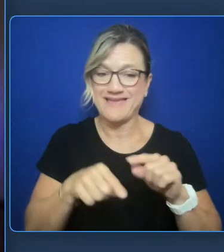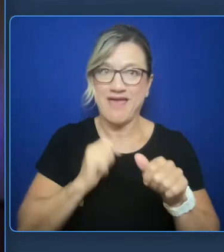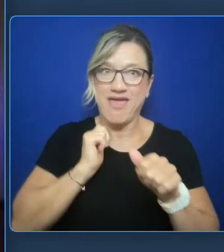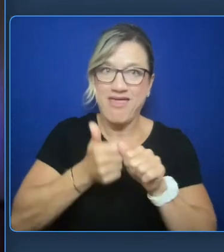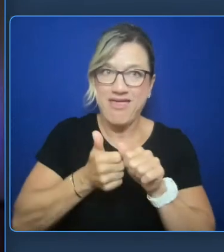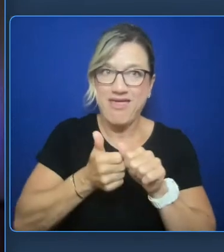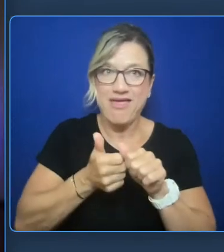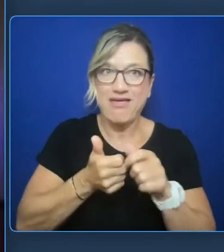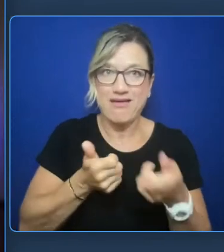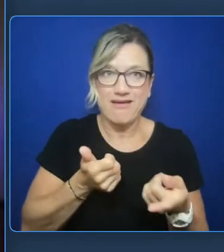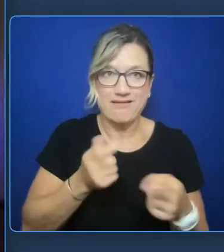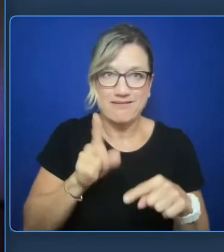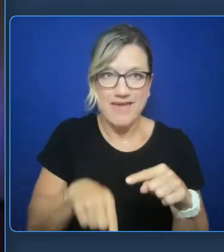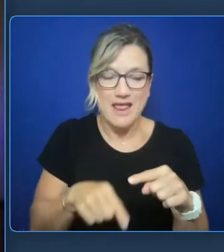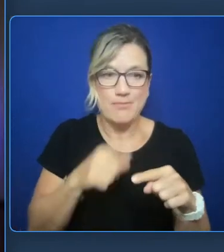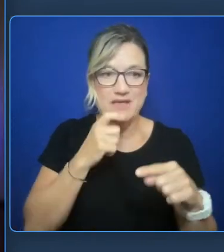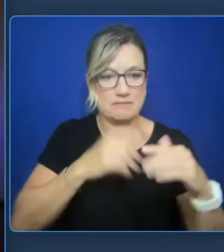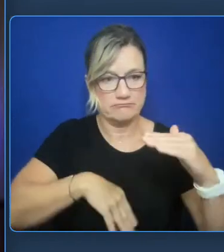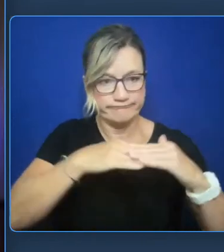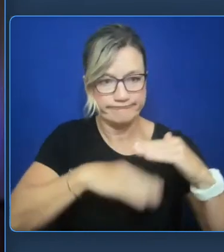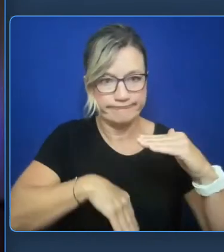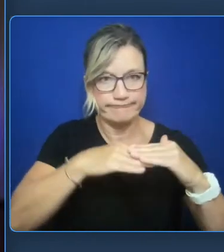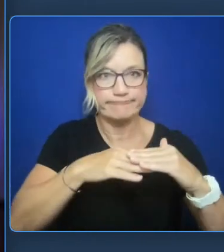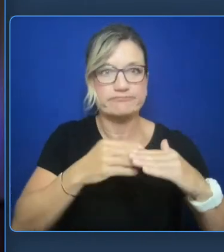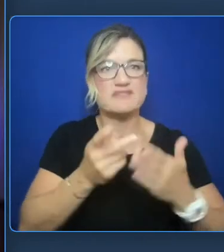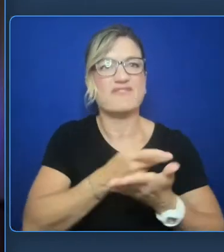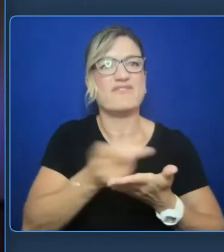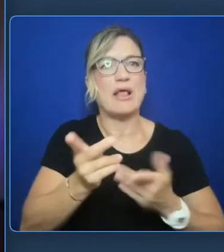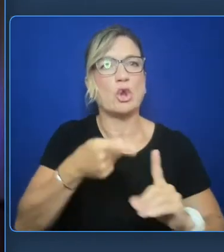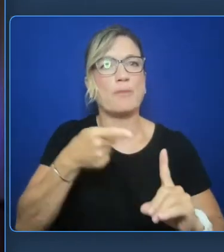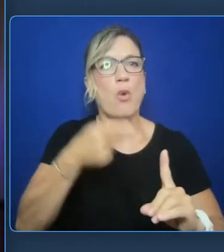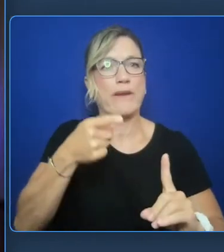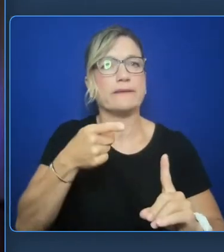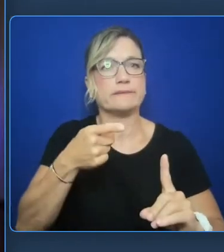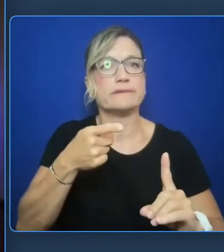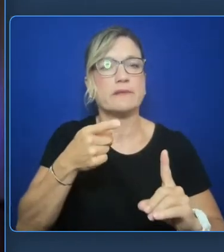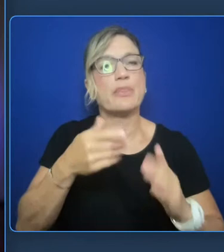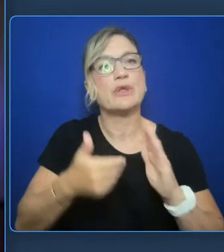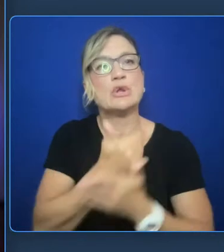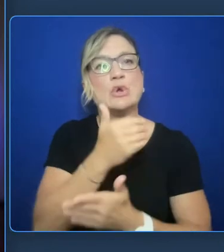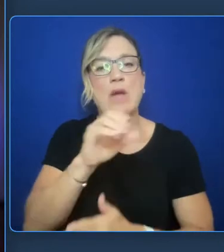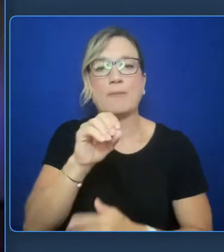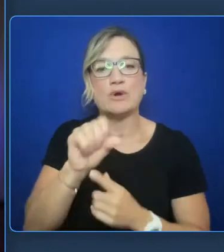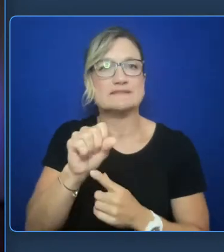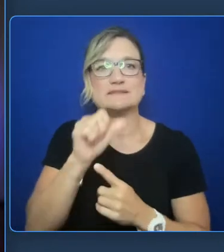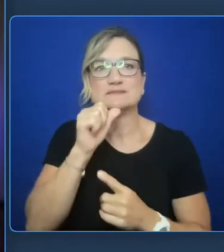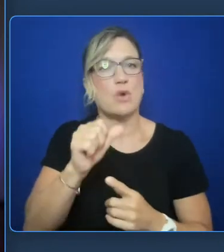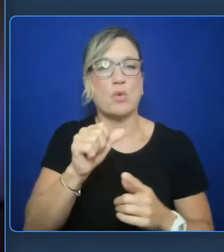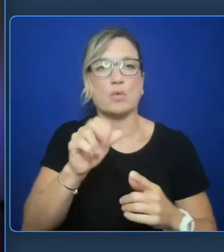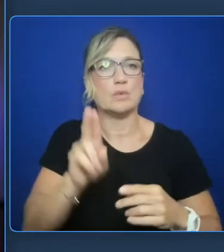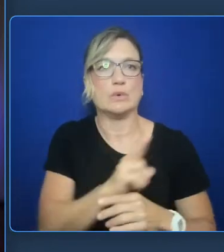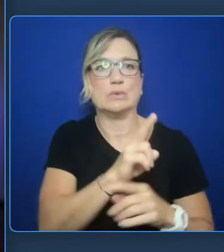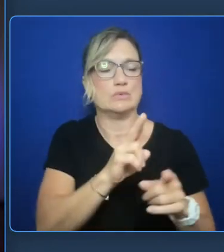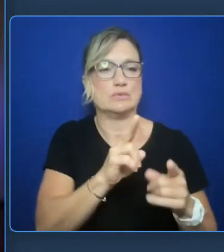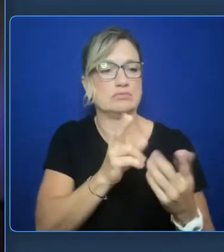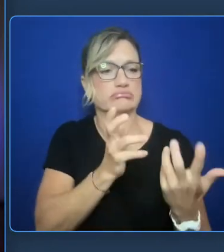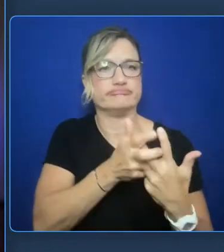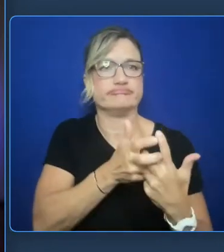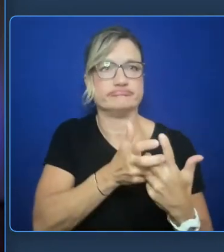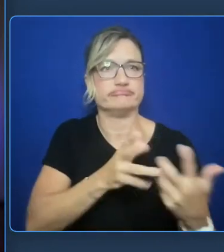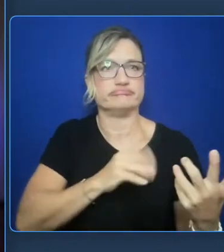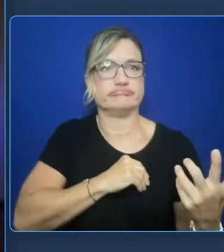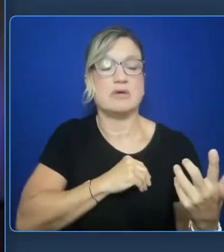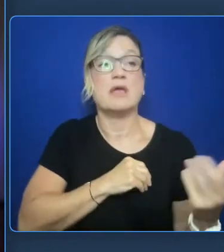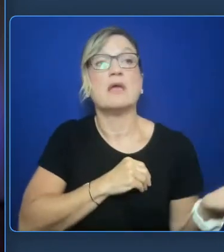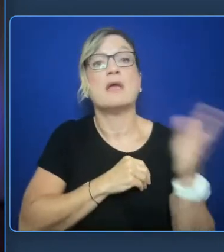it because it reached that failure point where the new operating systems don't take it into account. The other